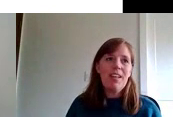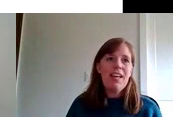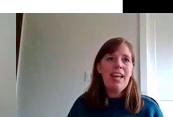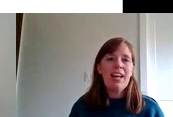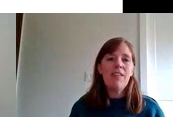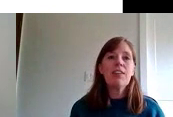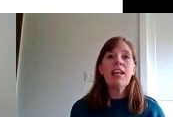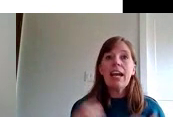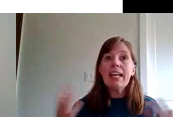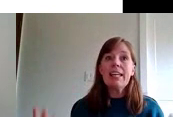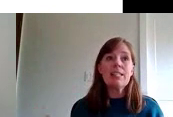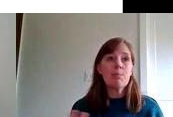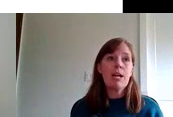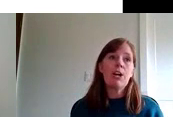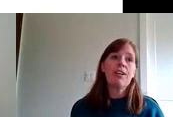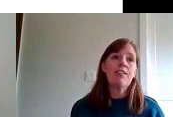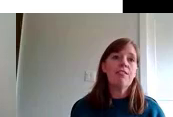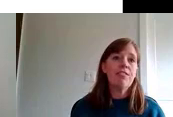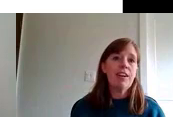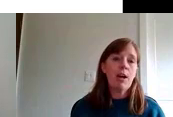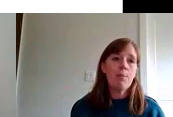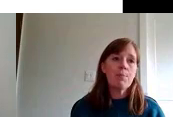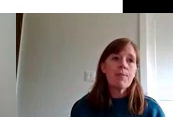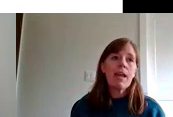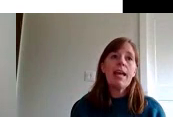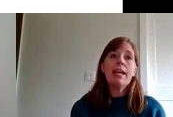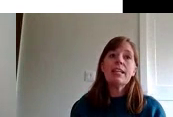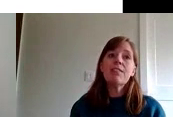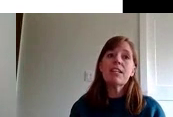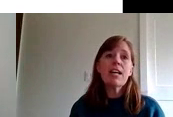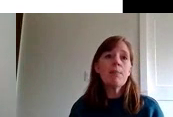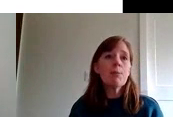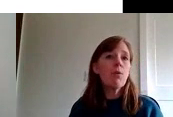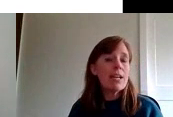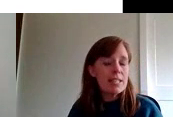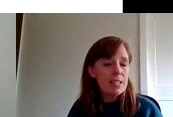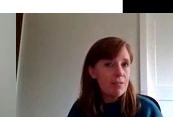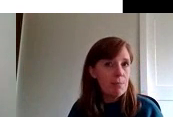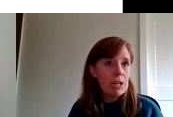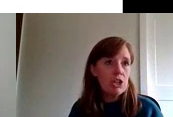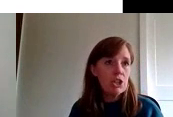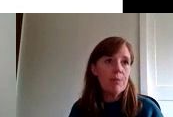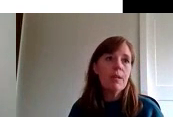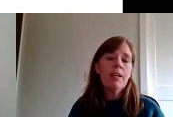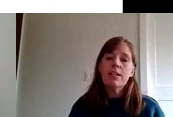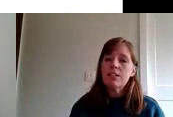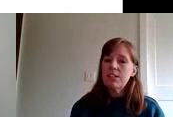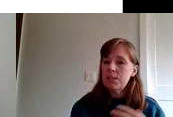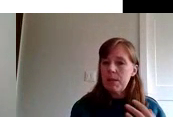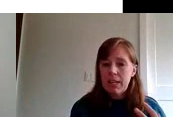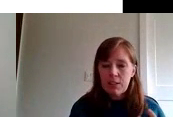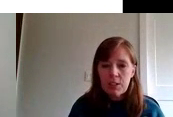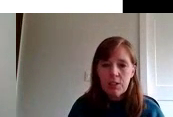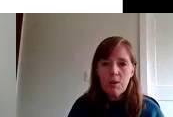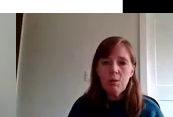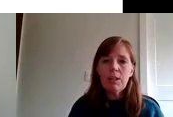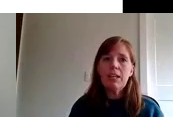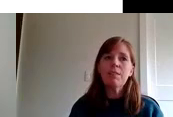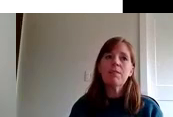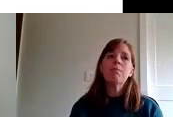yelling at you. And lighting is imperative, and giving enough time to process information,